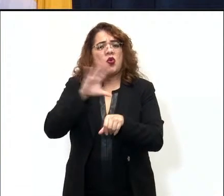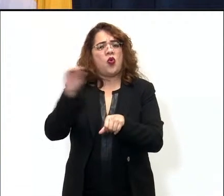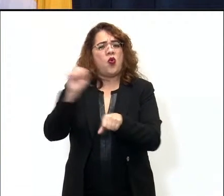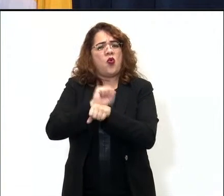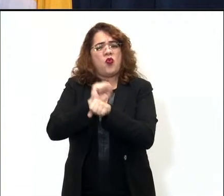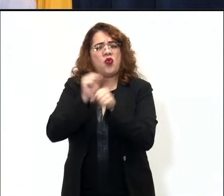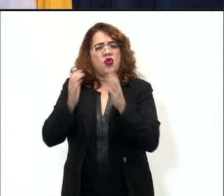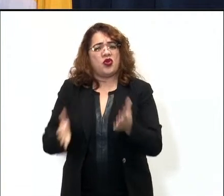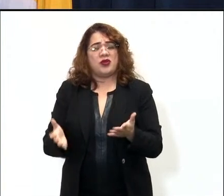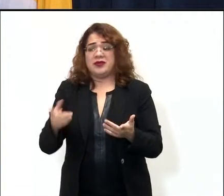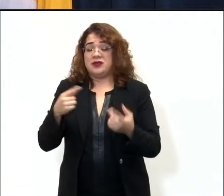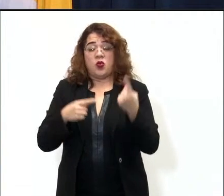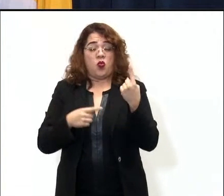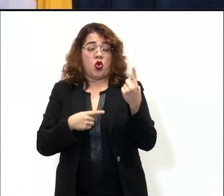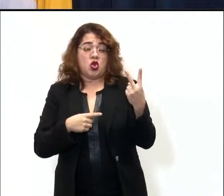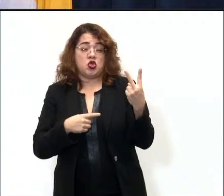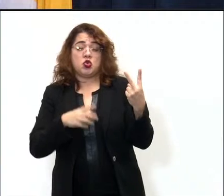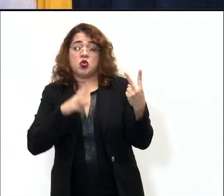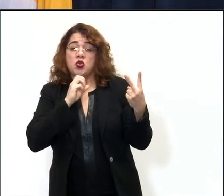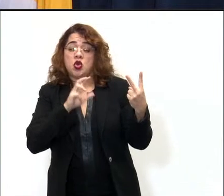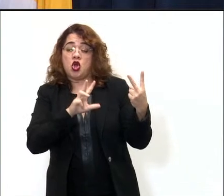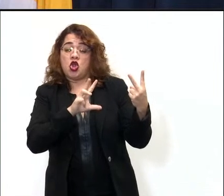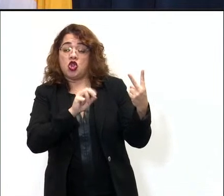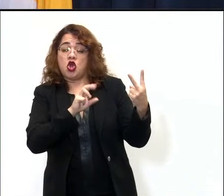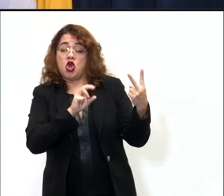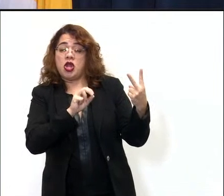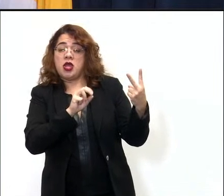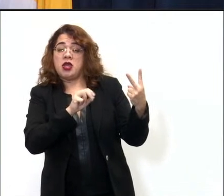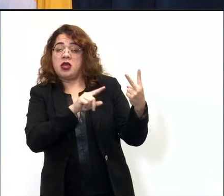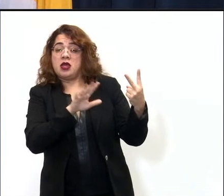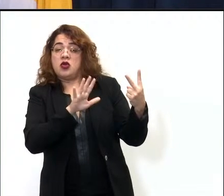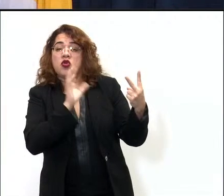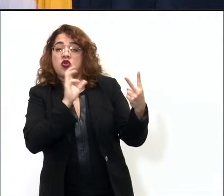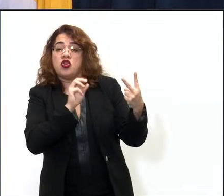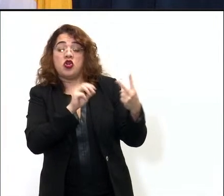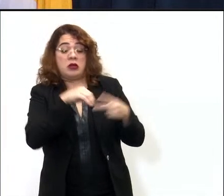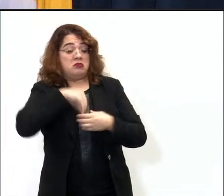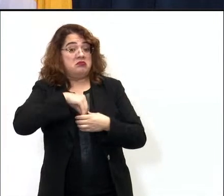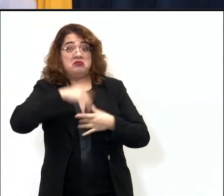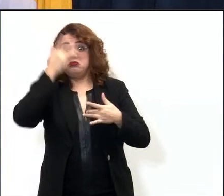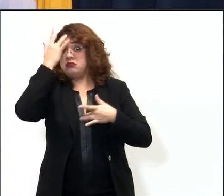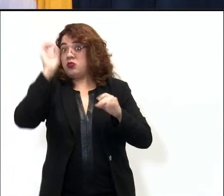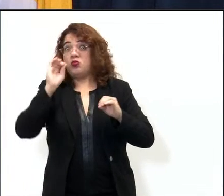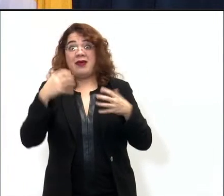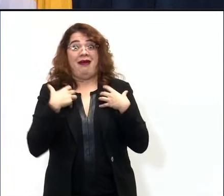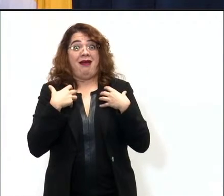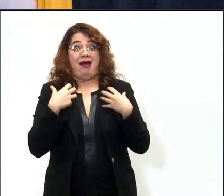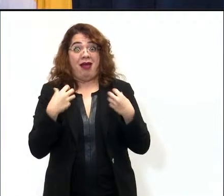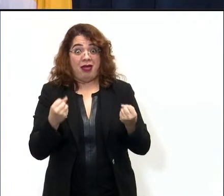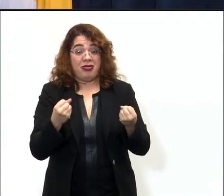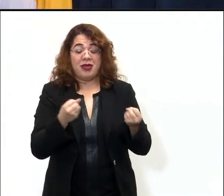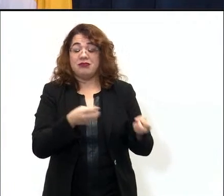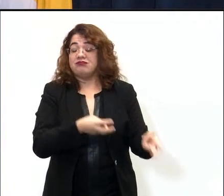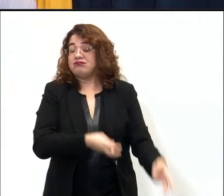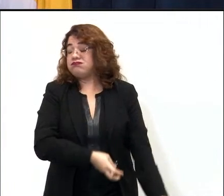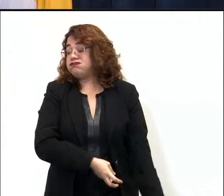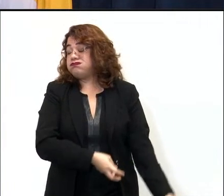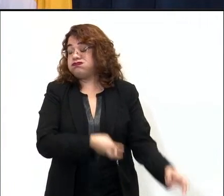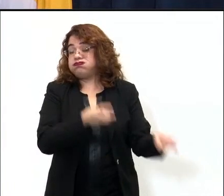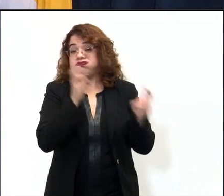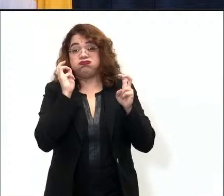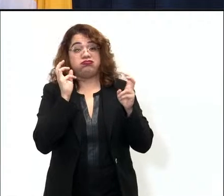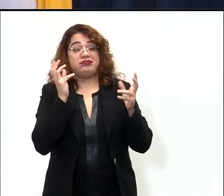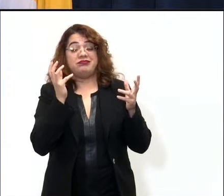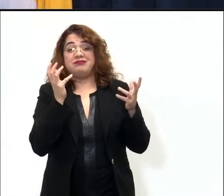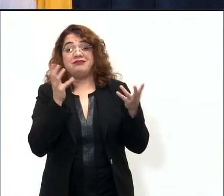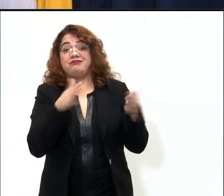1 or 2 people in their 30s through 50s who had no known underlying health condition that this came from.